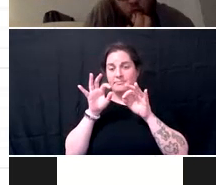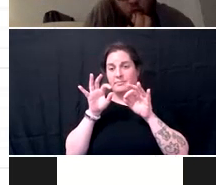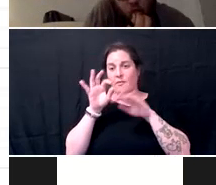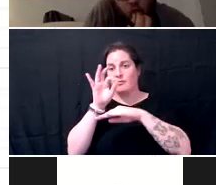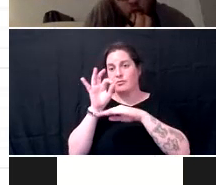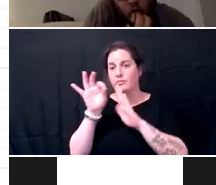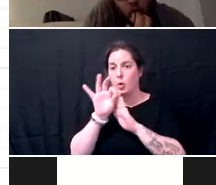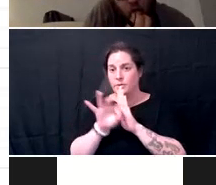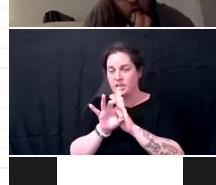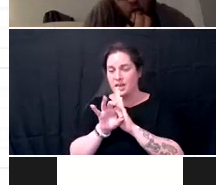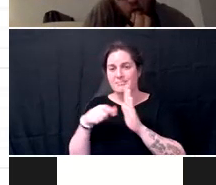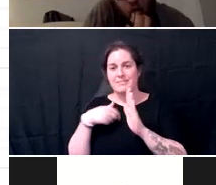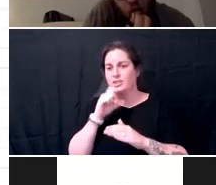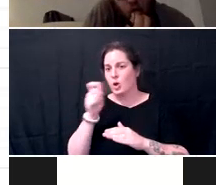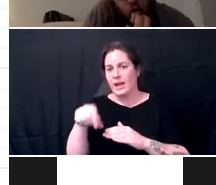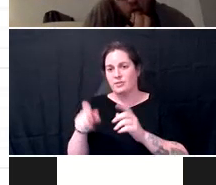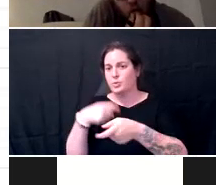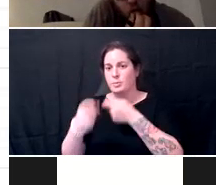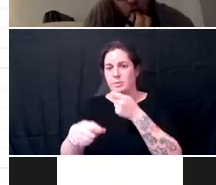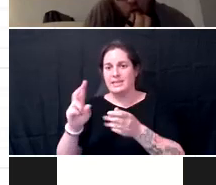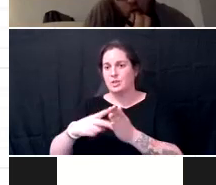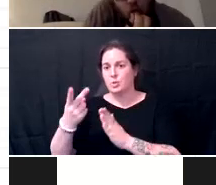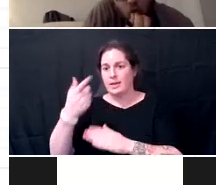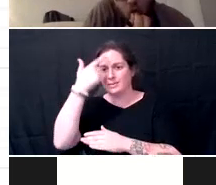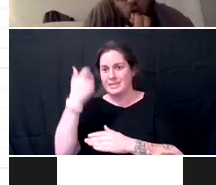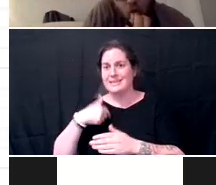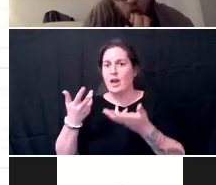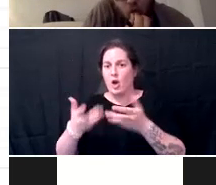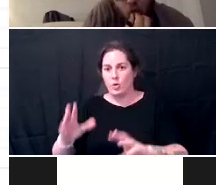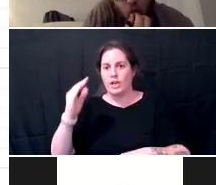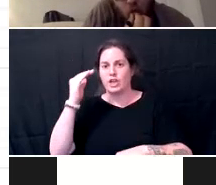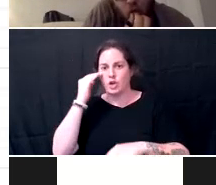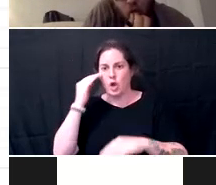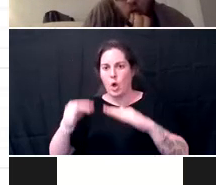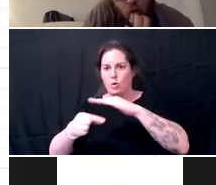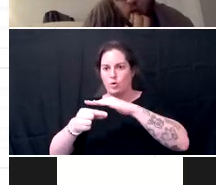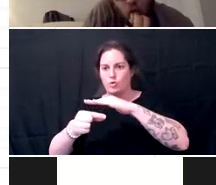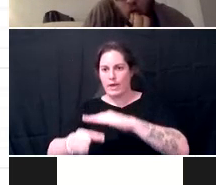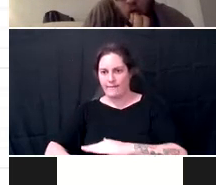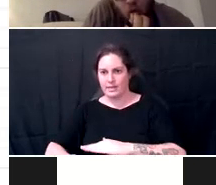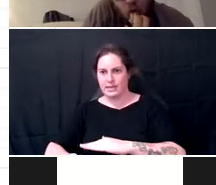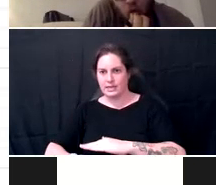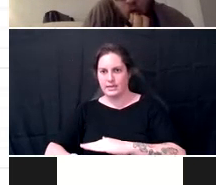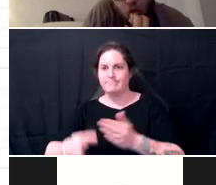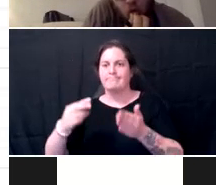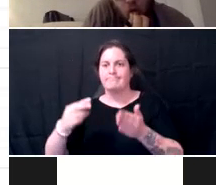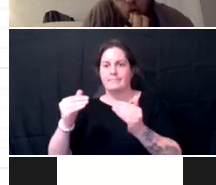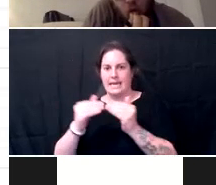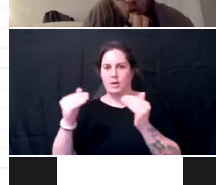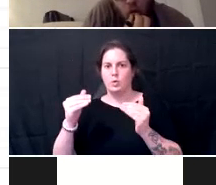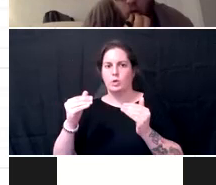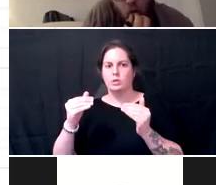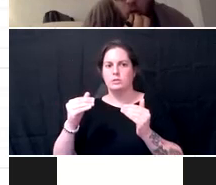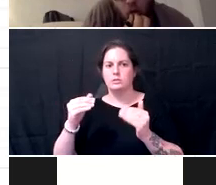twice, okay? Now, the other thing is that because this is a drop, that's a very